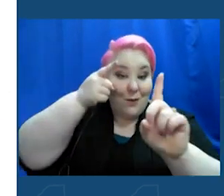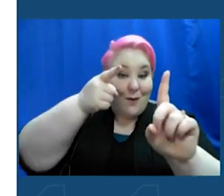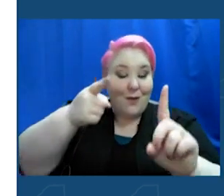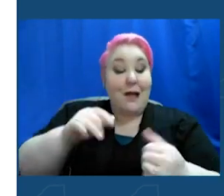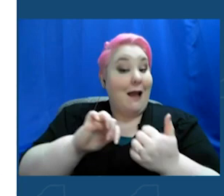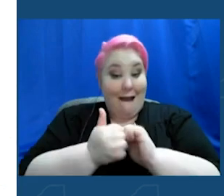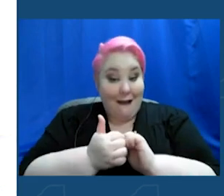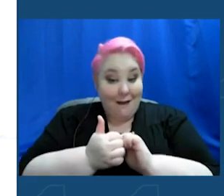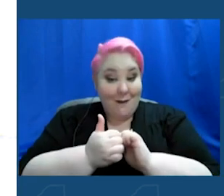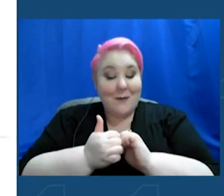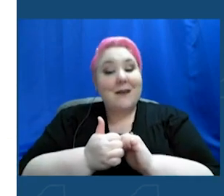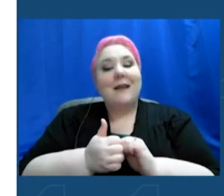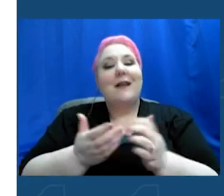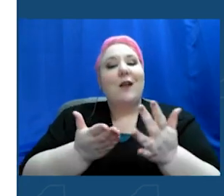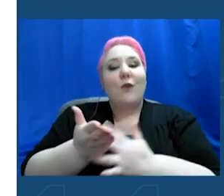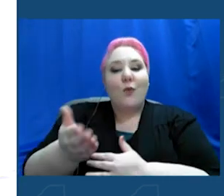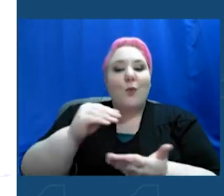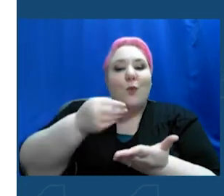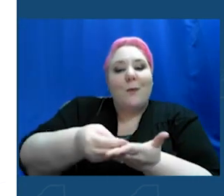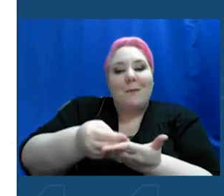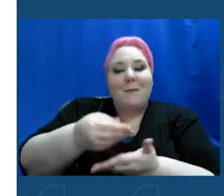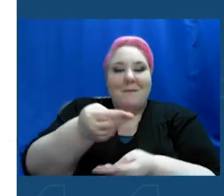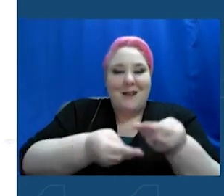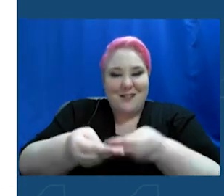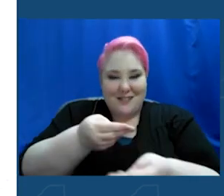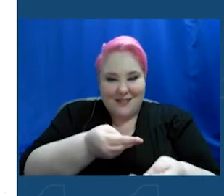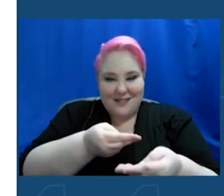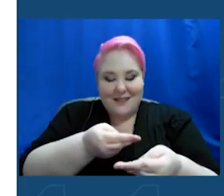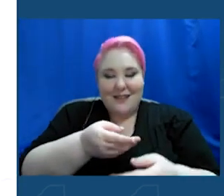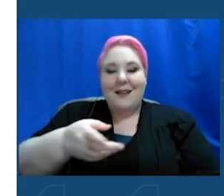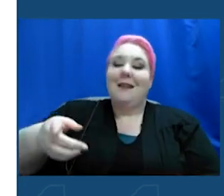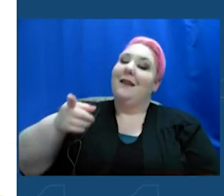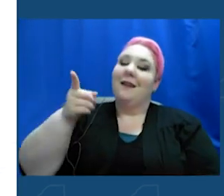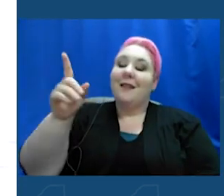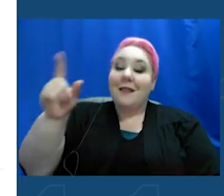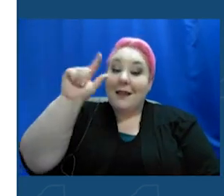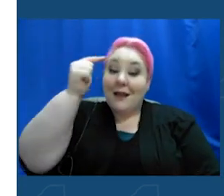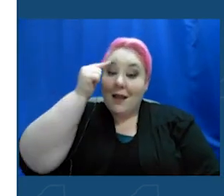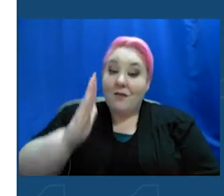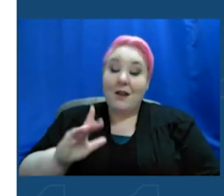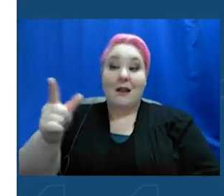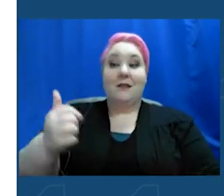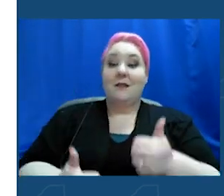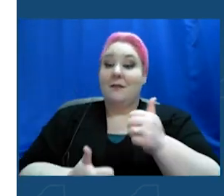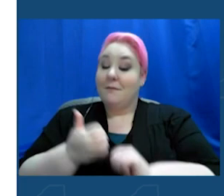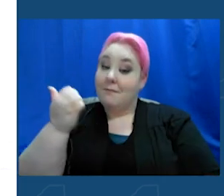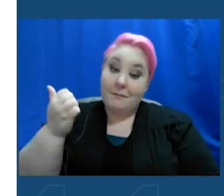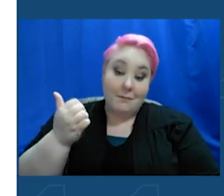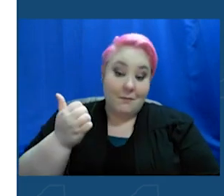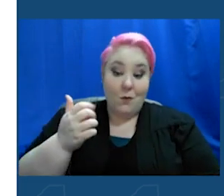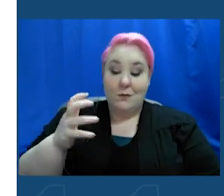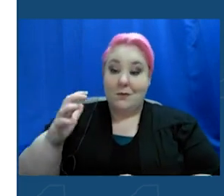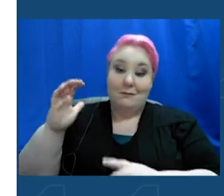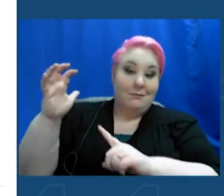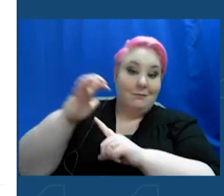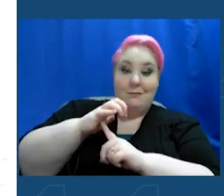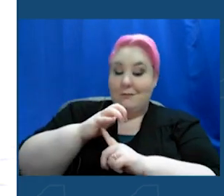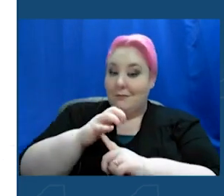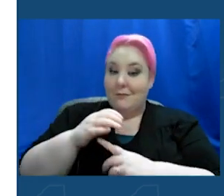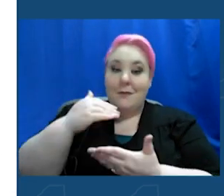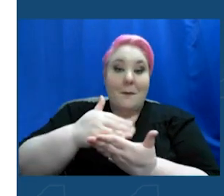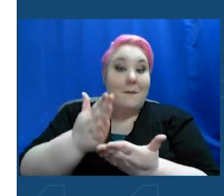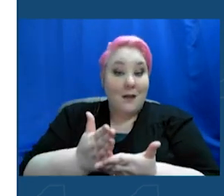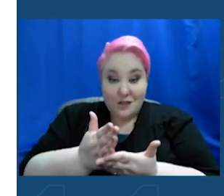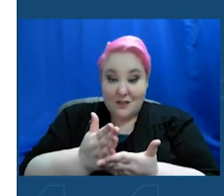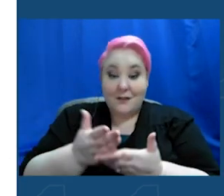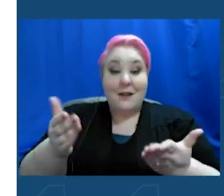done through budgets, right? The governor has brought the most ambitious environmental budgets of any governor anywhere in the U.S.